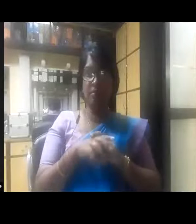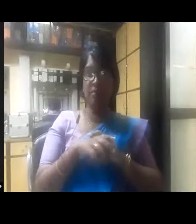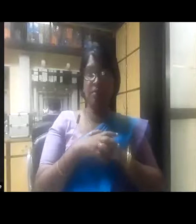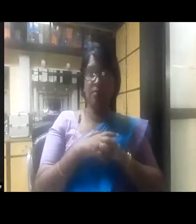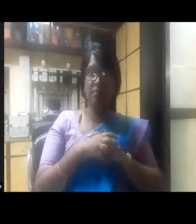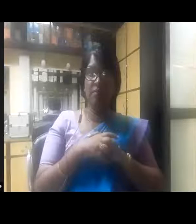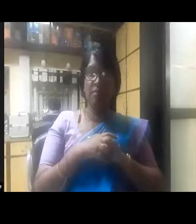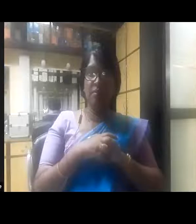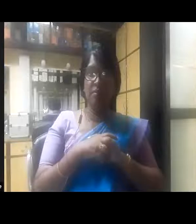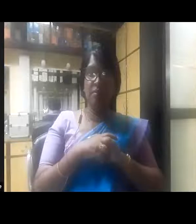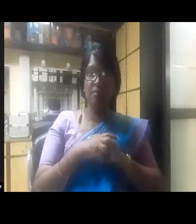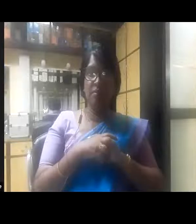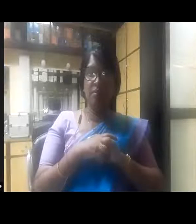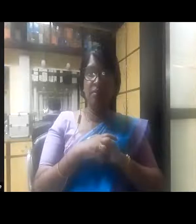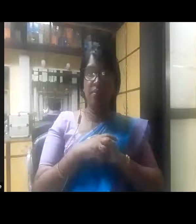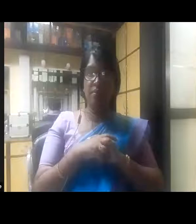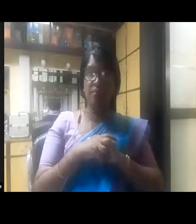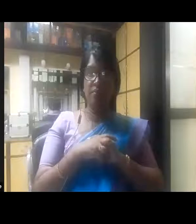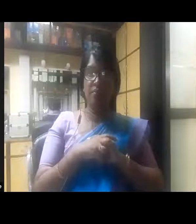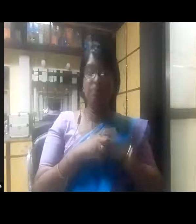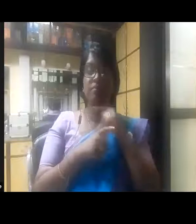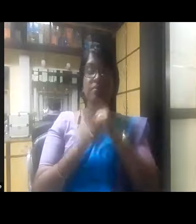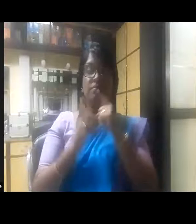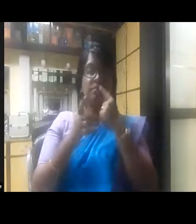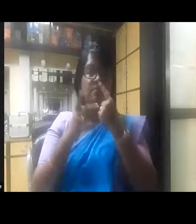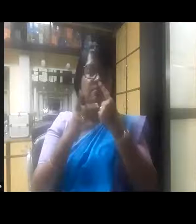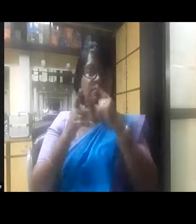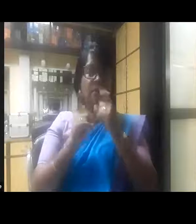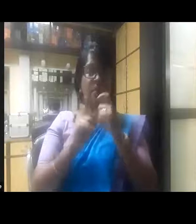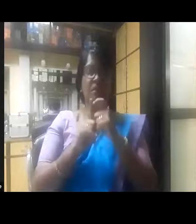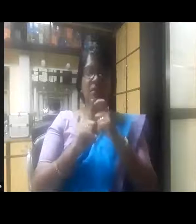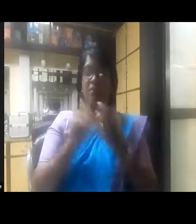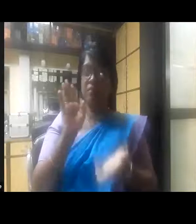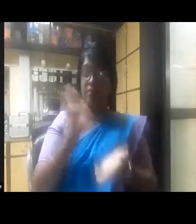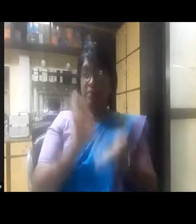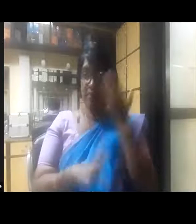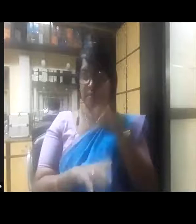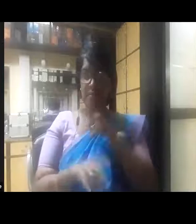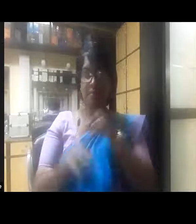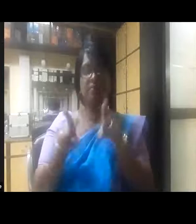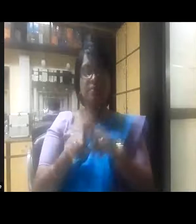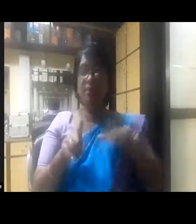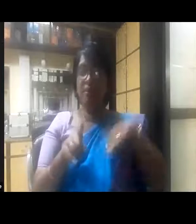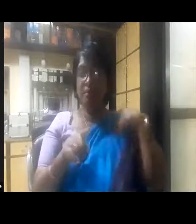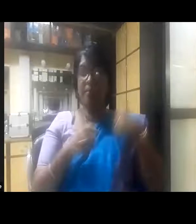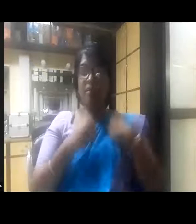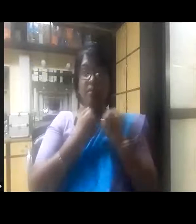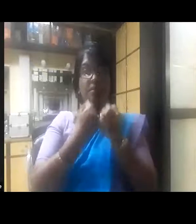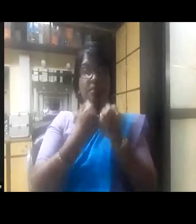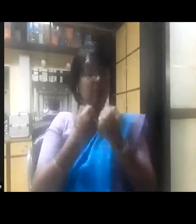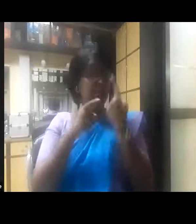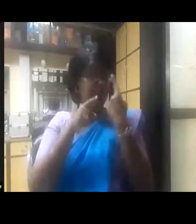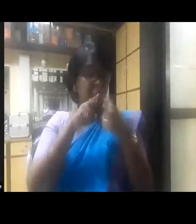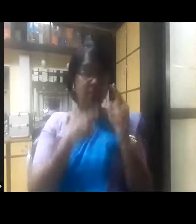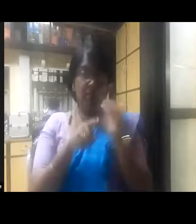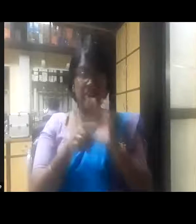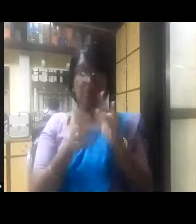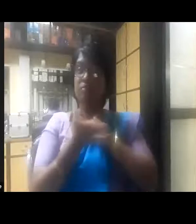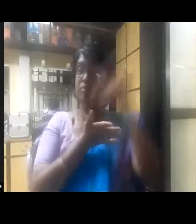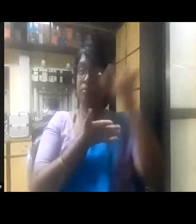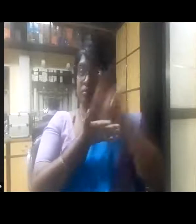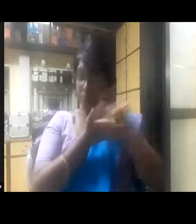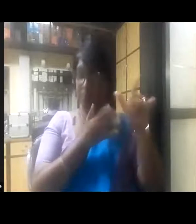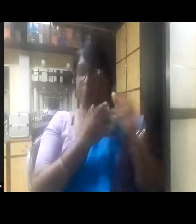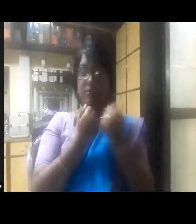folds. This is not only affecting the sea transportation, but also the air and land transportation. This disruption,